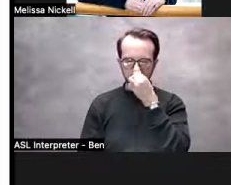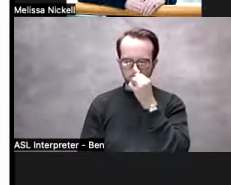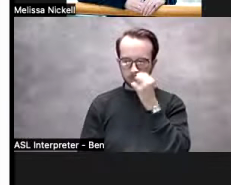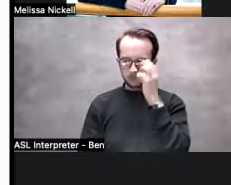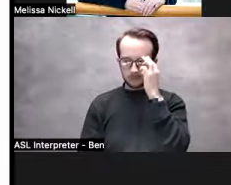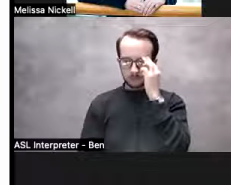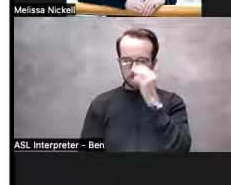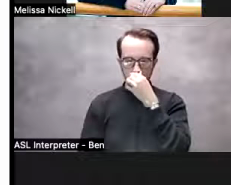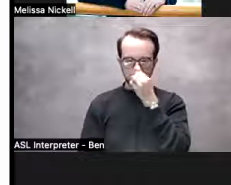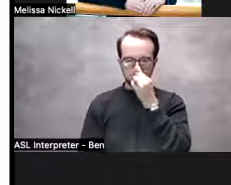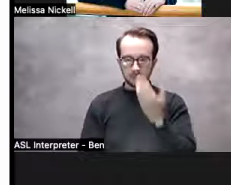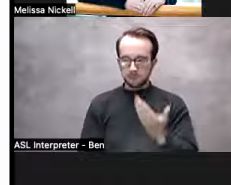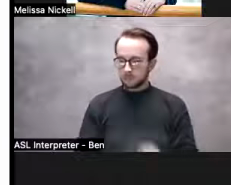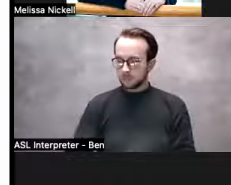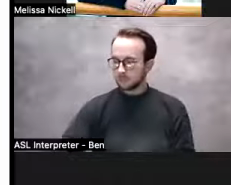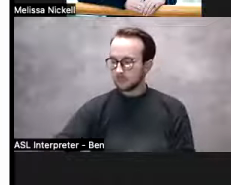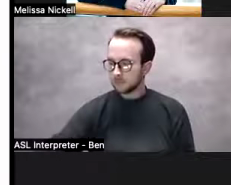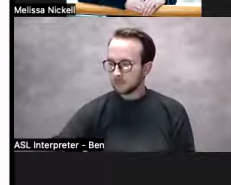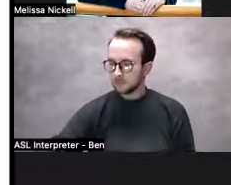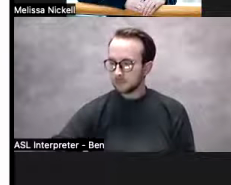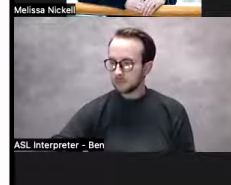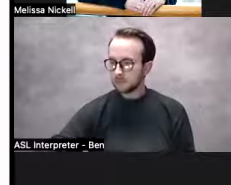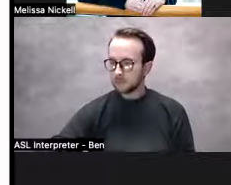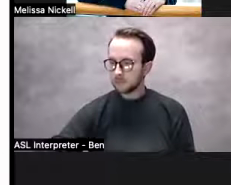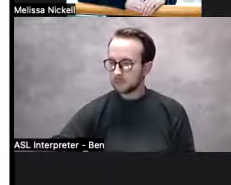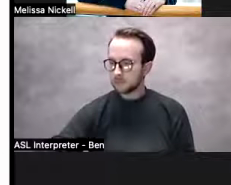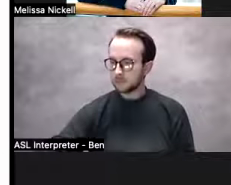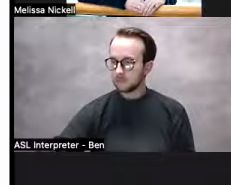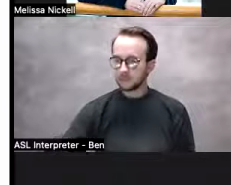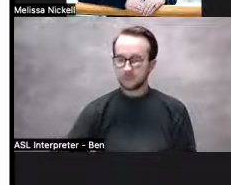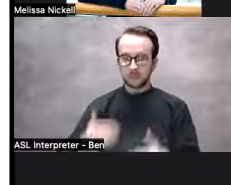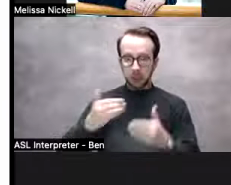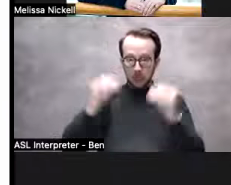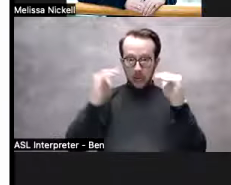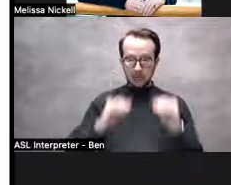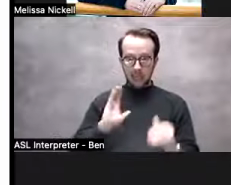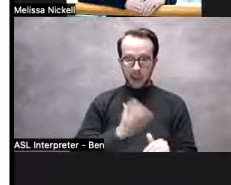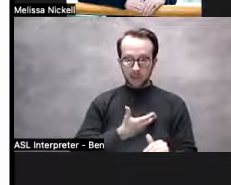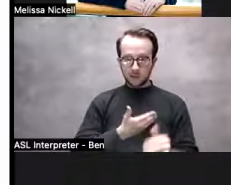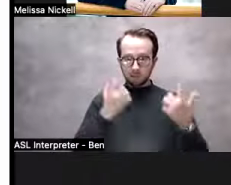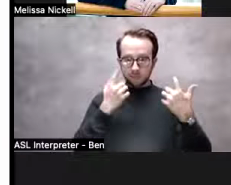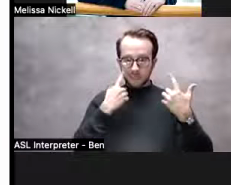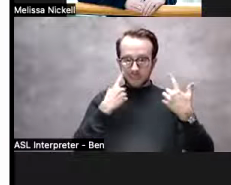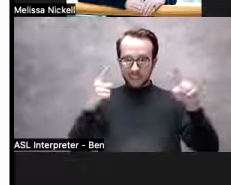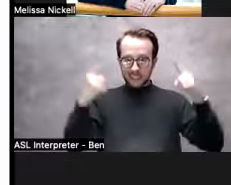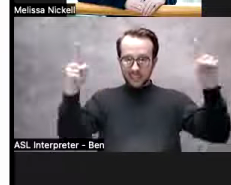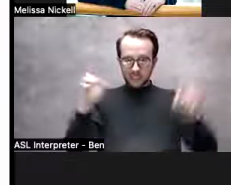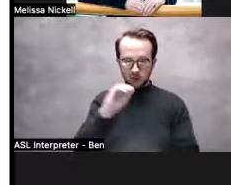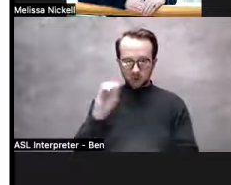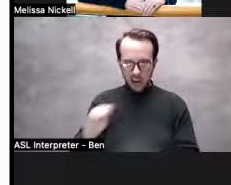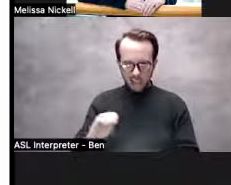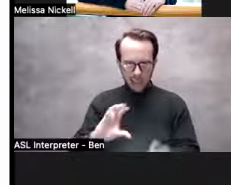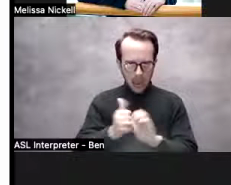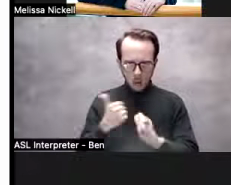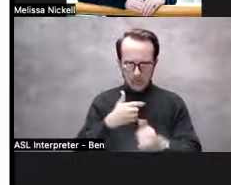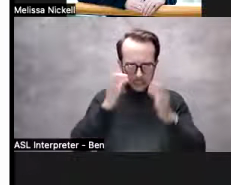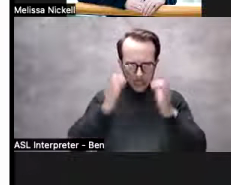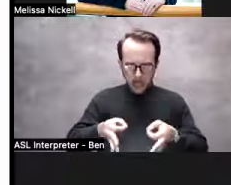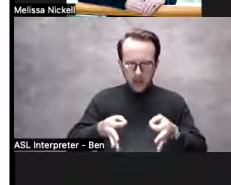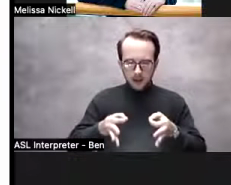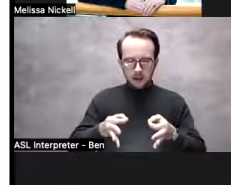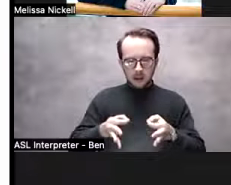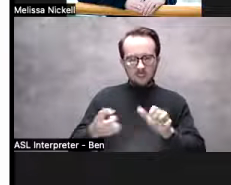So next thing I want to just touch upon is the issue about success rates and how these are determined. And the first thing I'll say is that